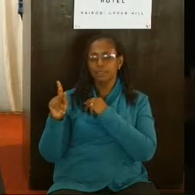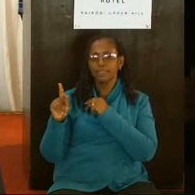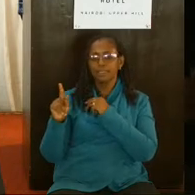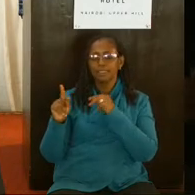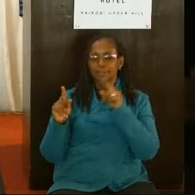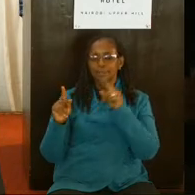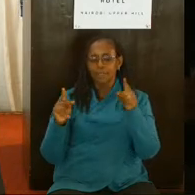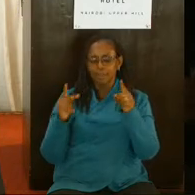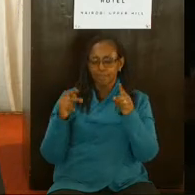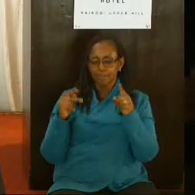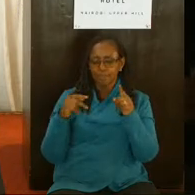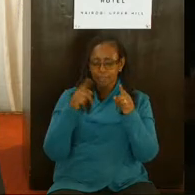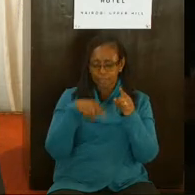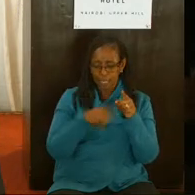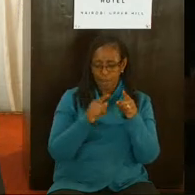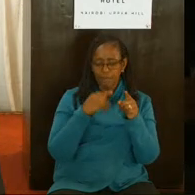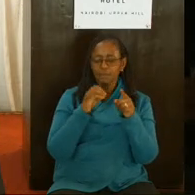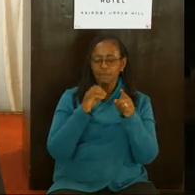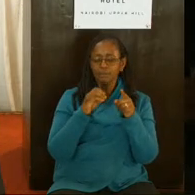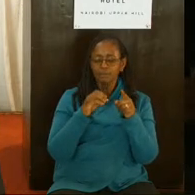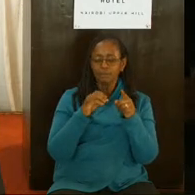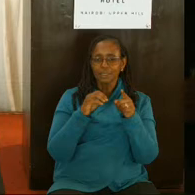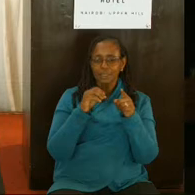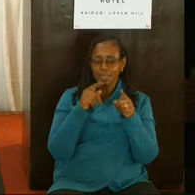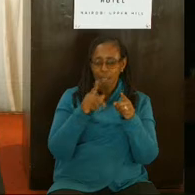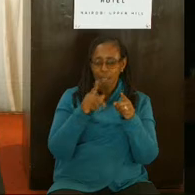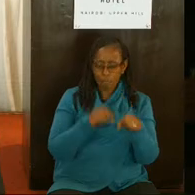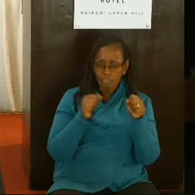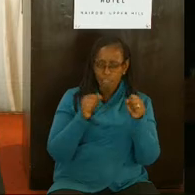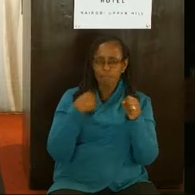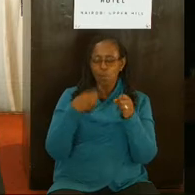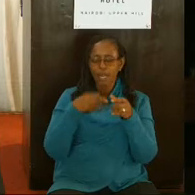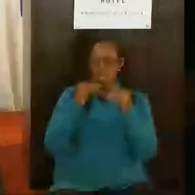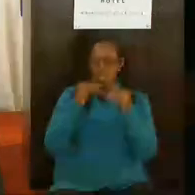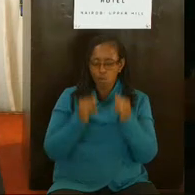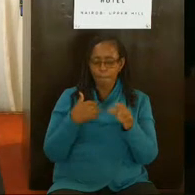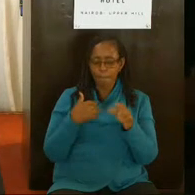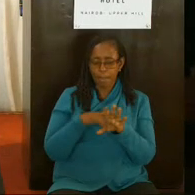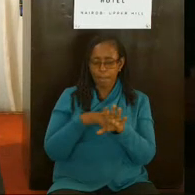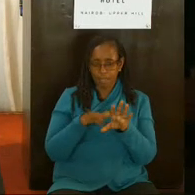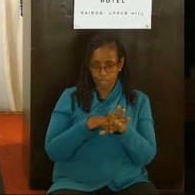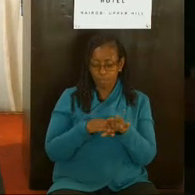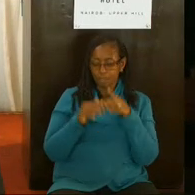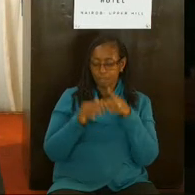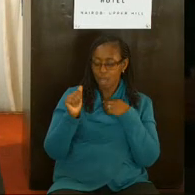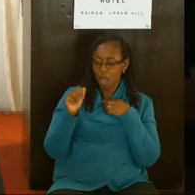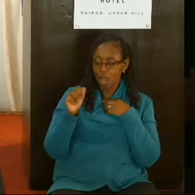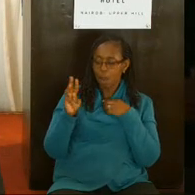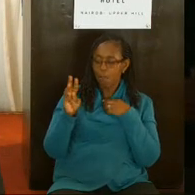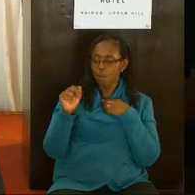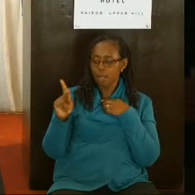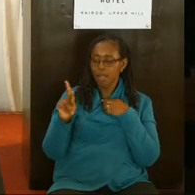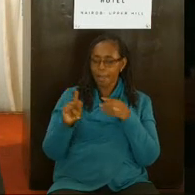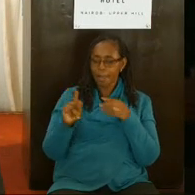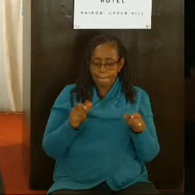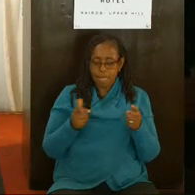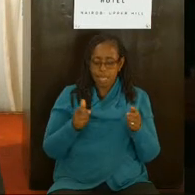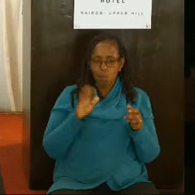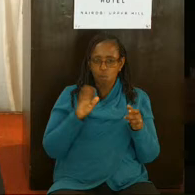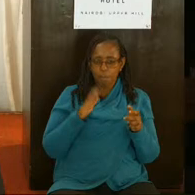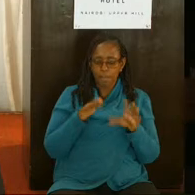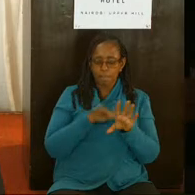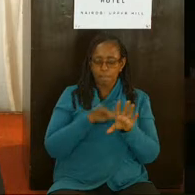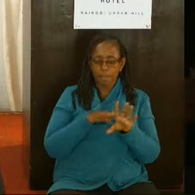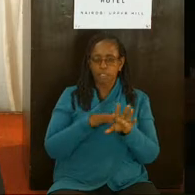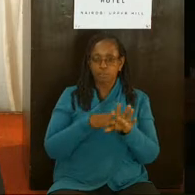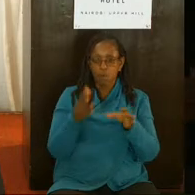that she is now the idea I will renew my membership immediately but amuik is is a media women's membership